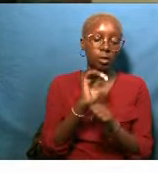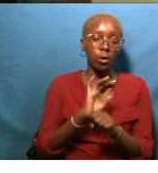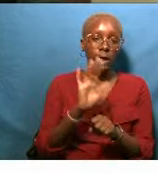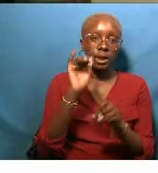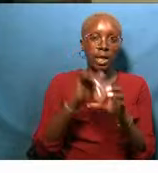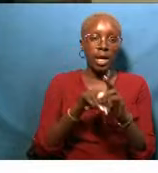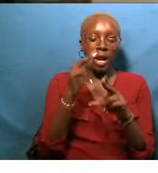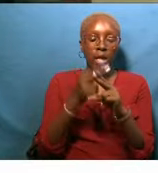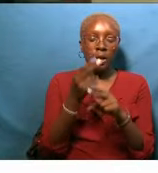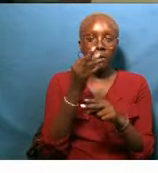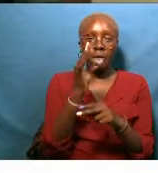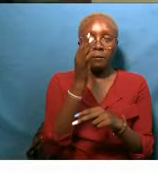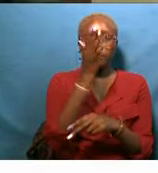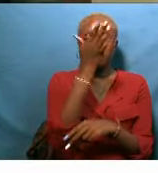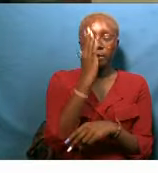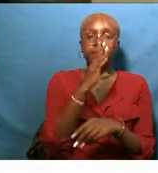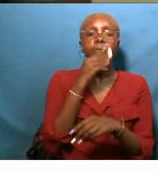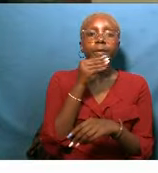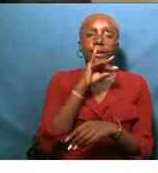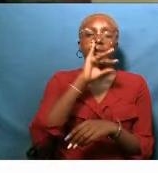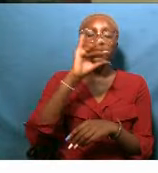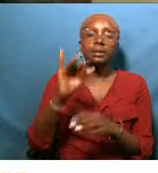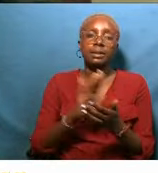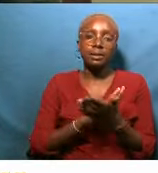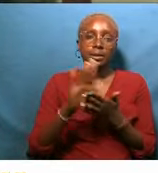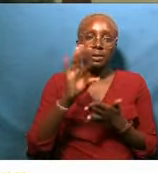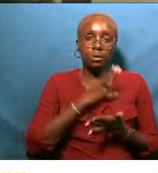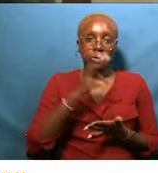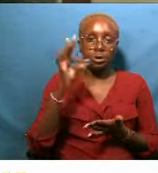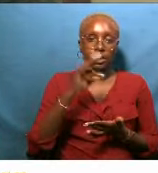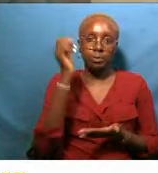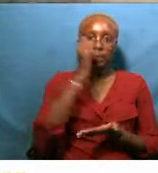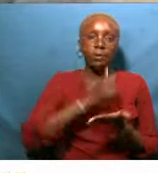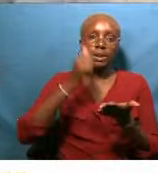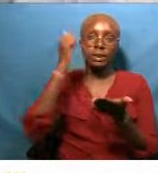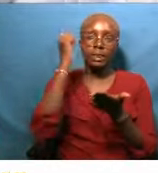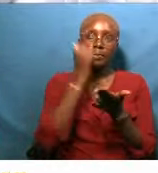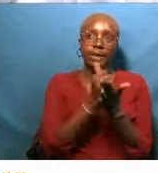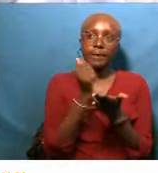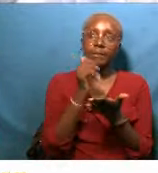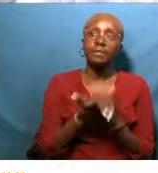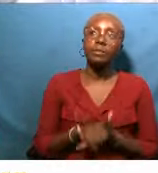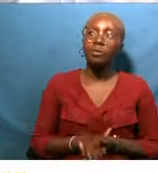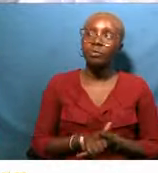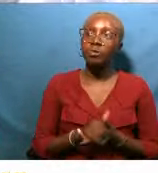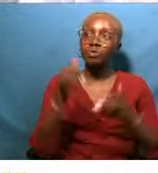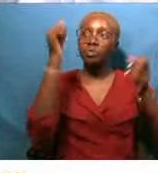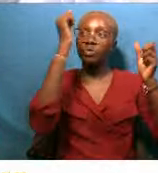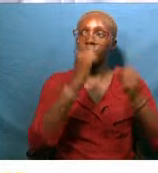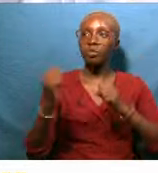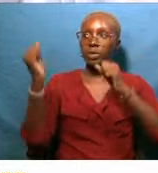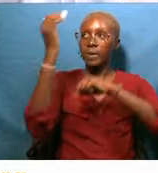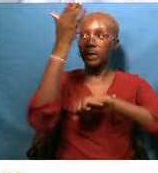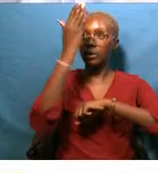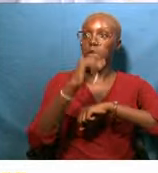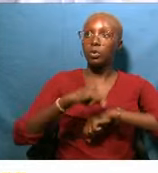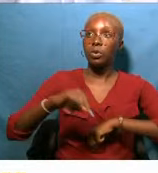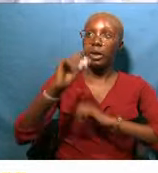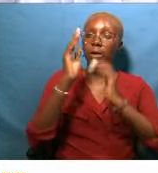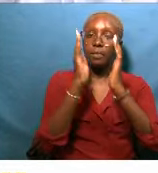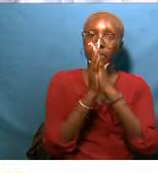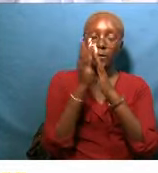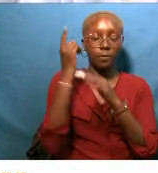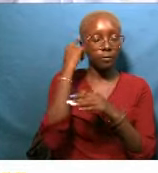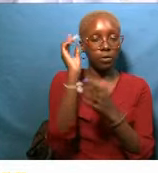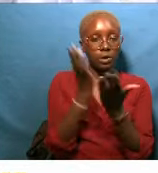of God the Father, the Son, and the Holy Spirit. Amen. Almighty God, we pray for